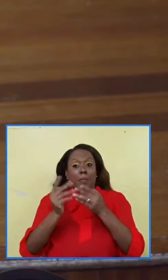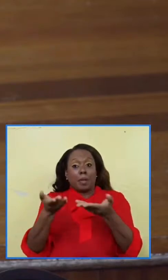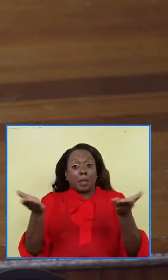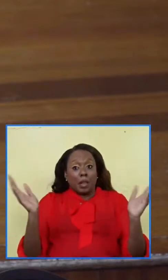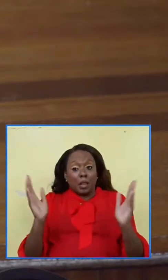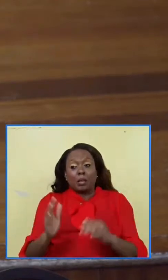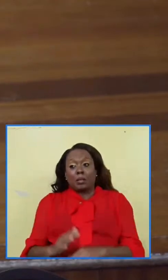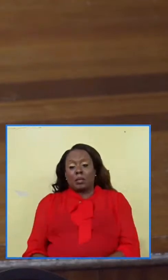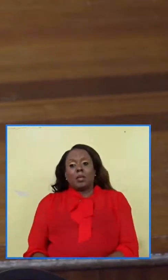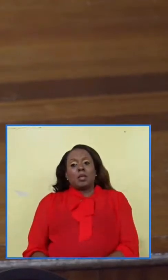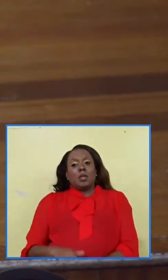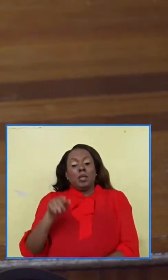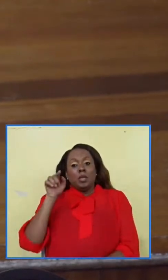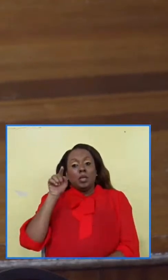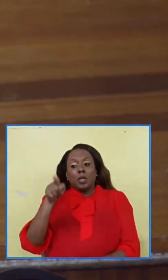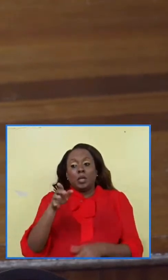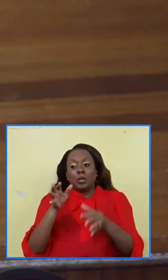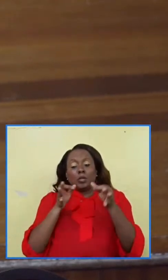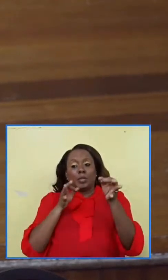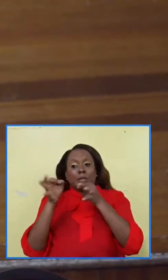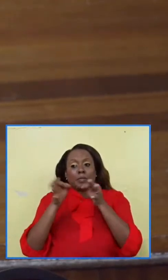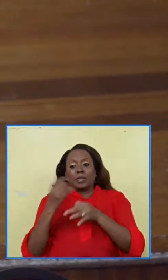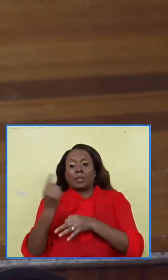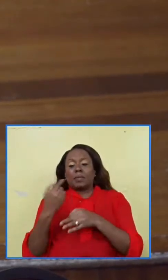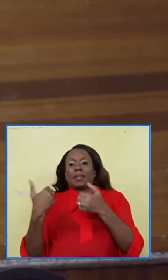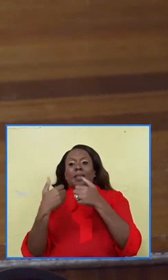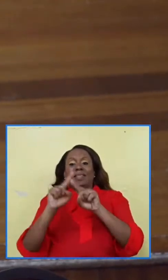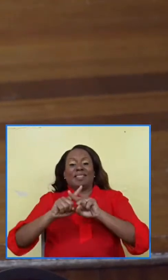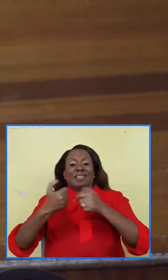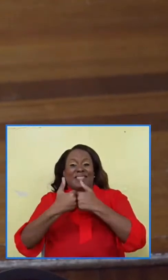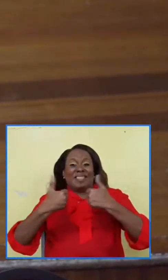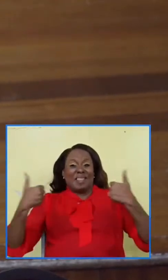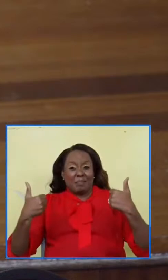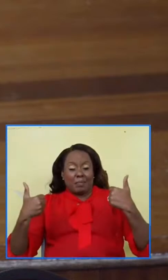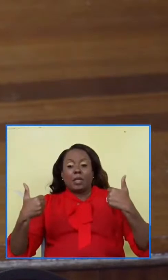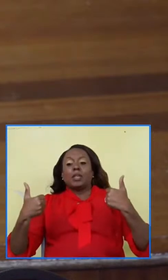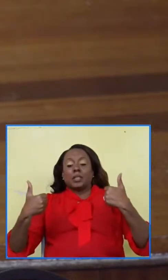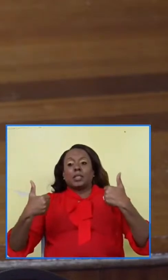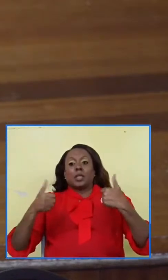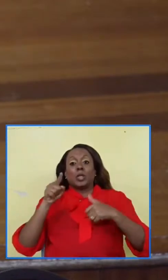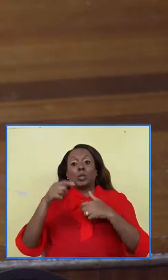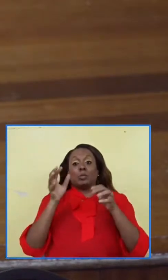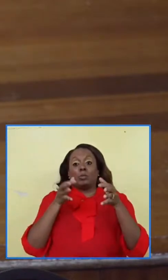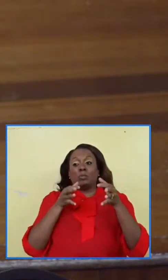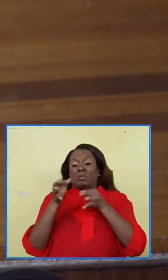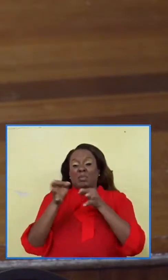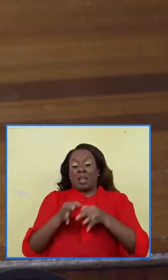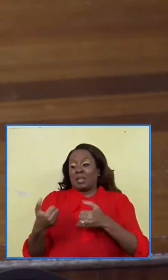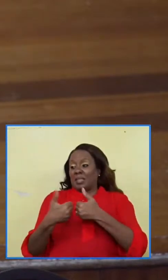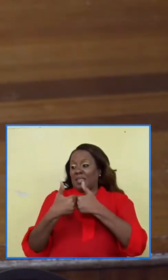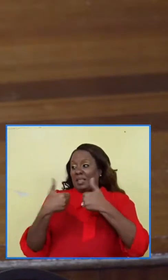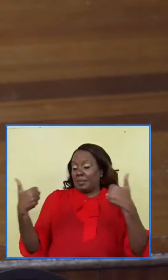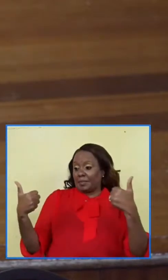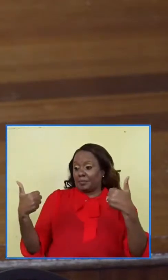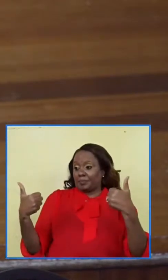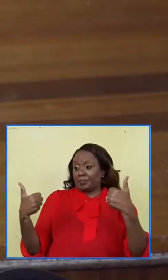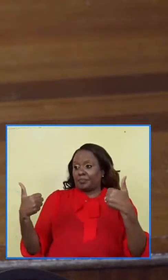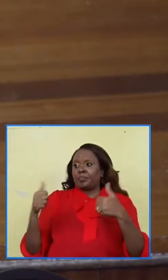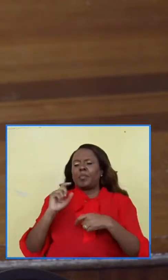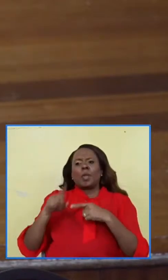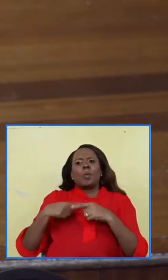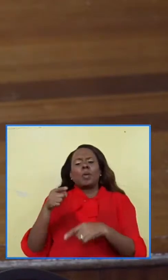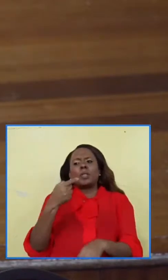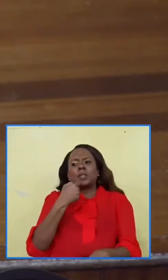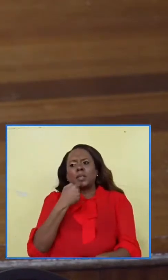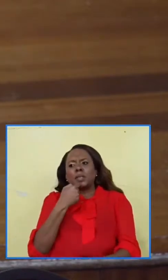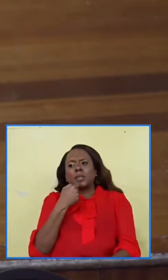you described is a separate funding, that separate disclosure. So when you said